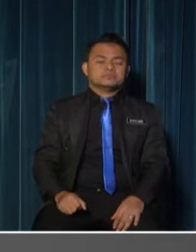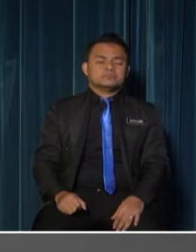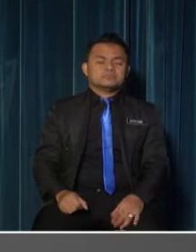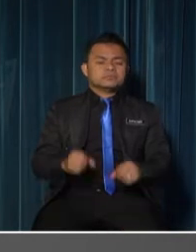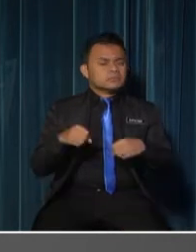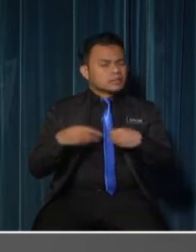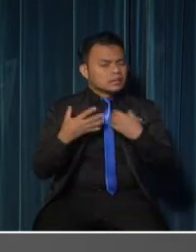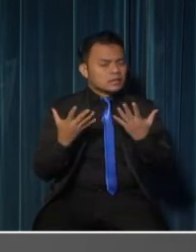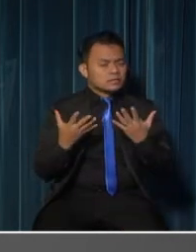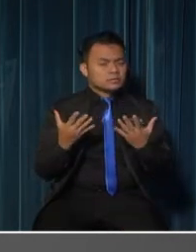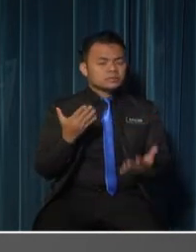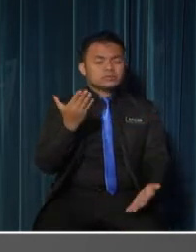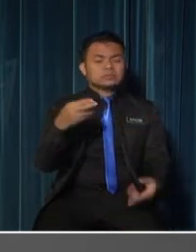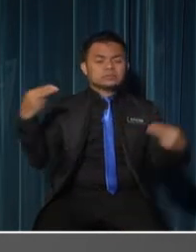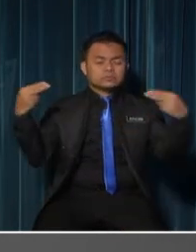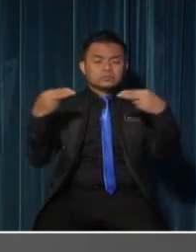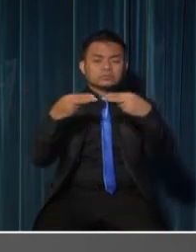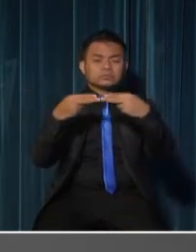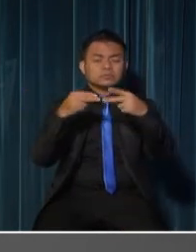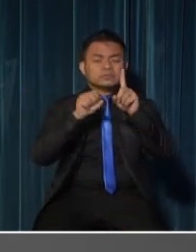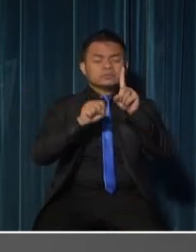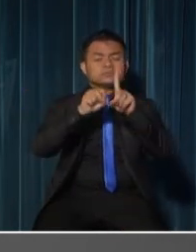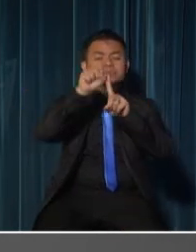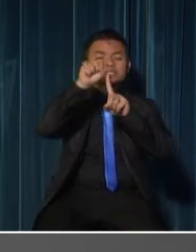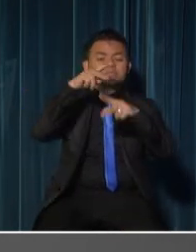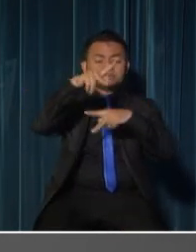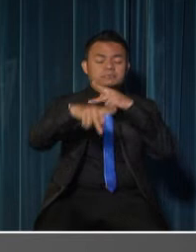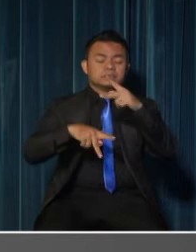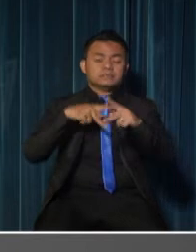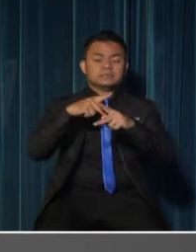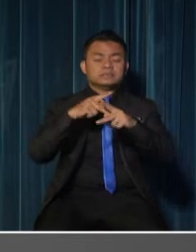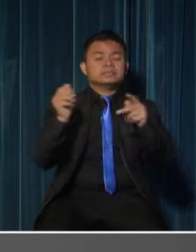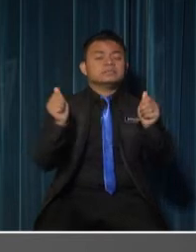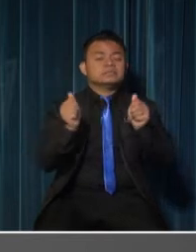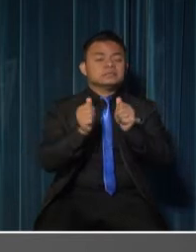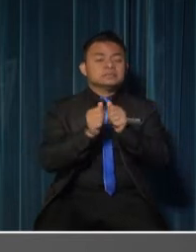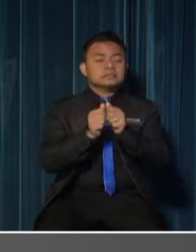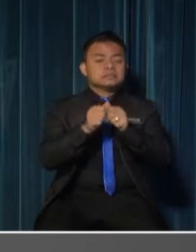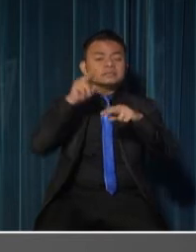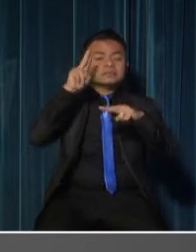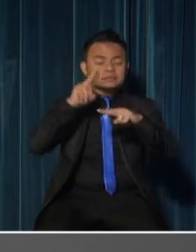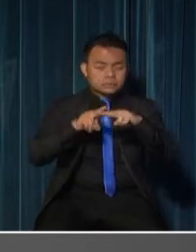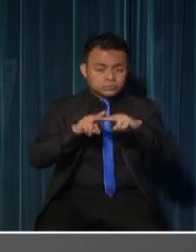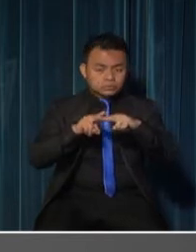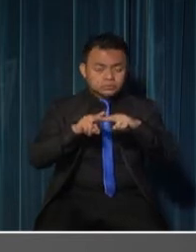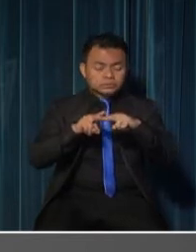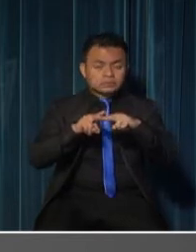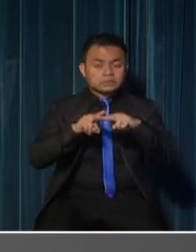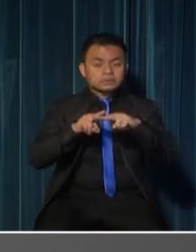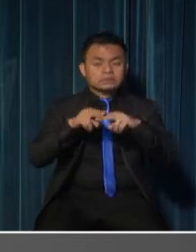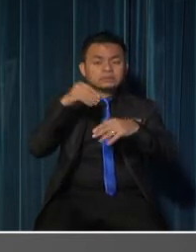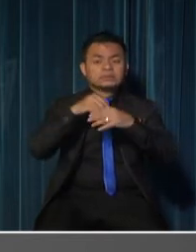How can you relate the temperature of the planets with their positions in the solar